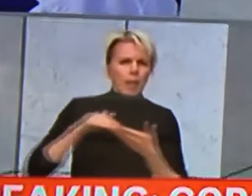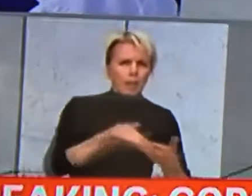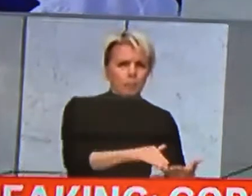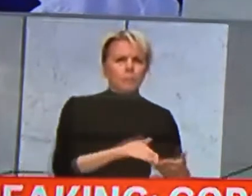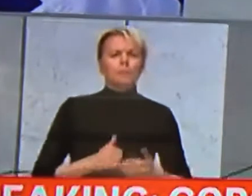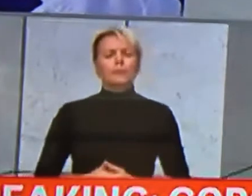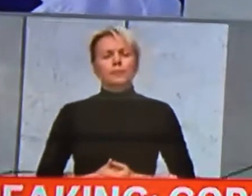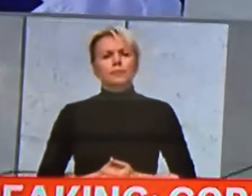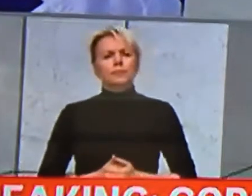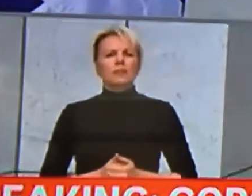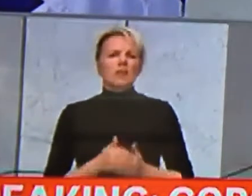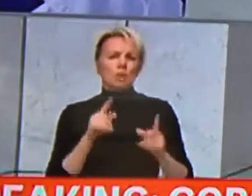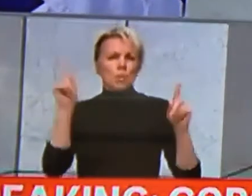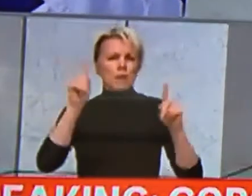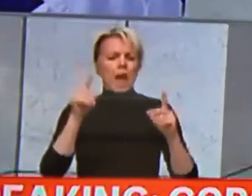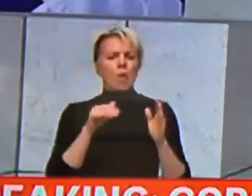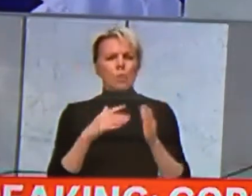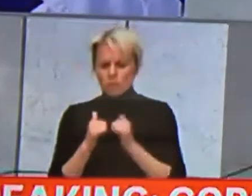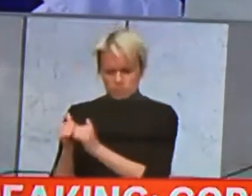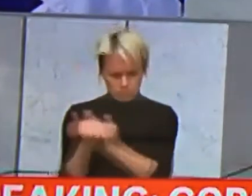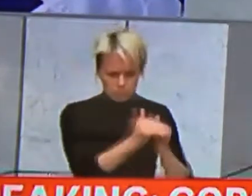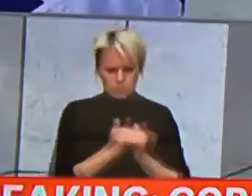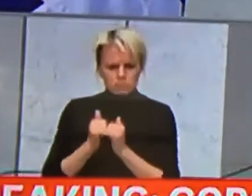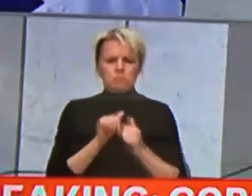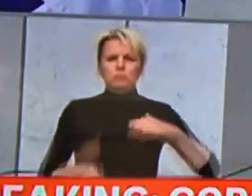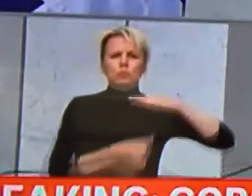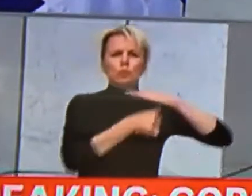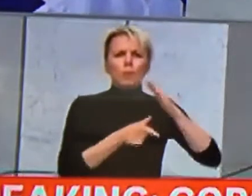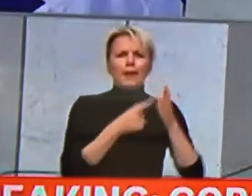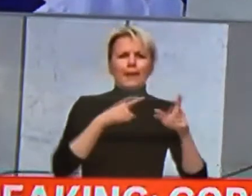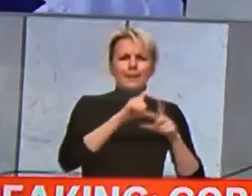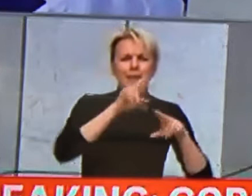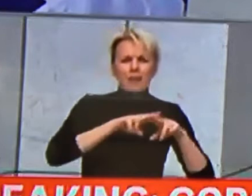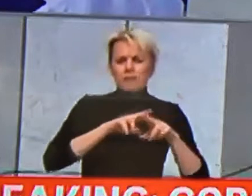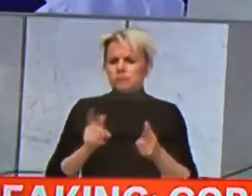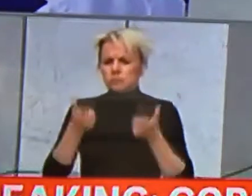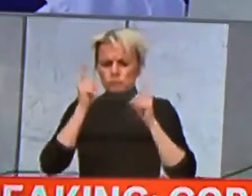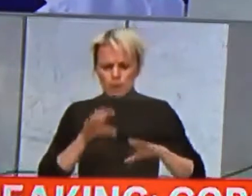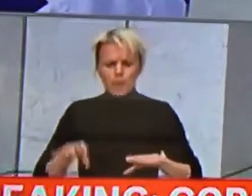Home Affairs, the Australian Defence Force, the Department of Prime Minister and Cabinet, directly with each of those state and territory